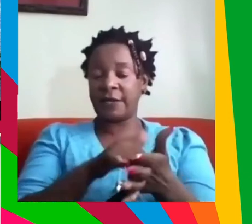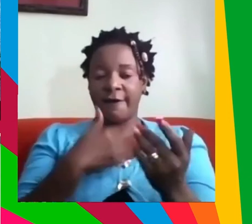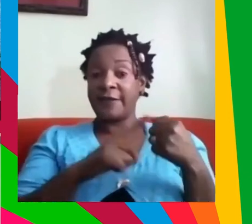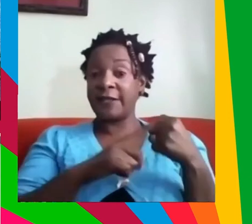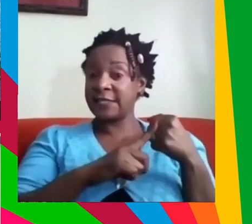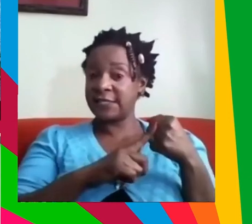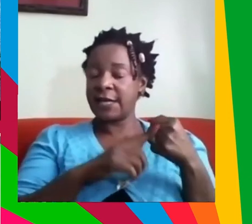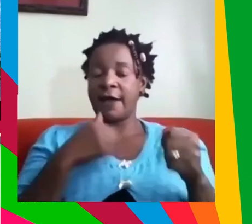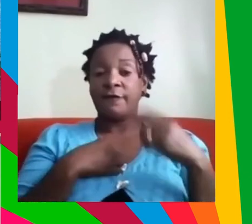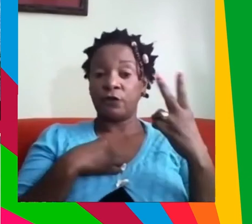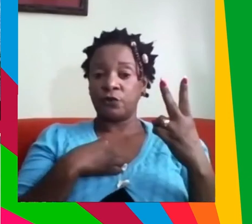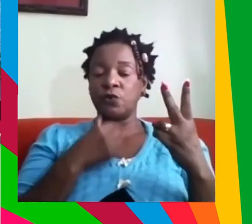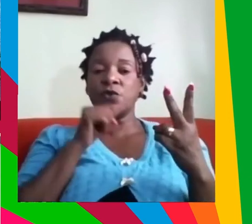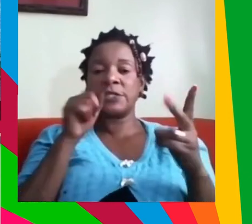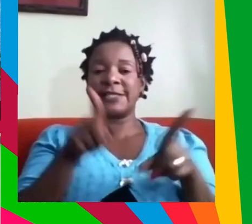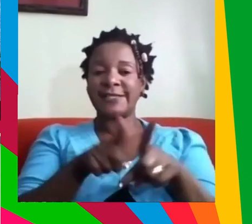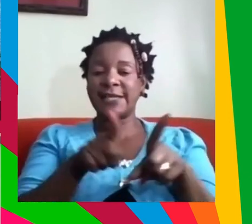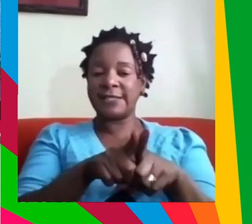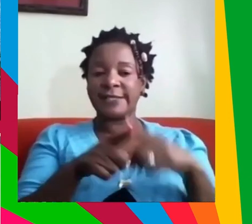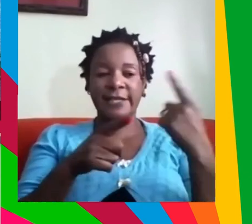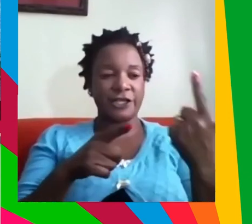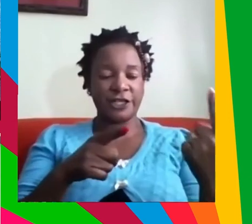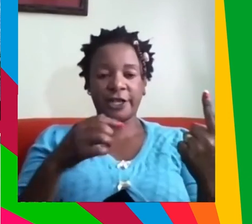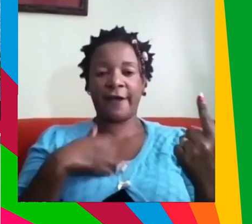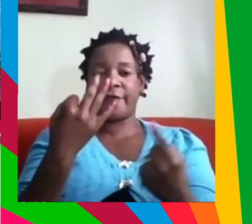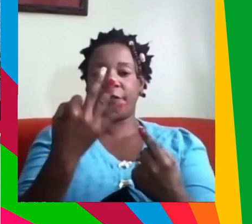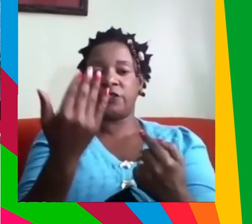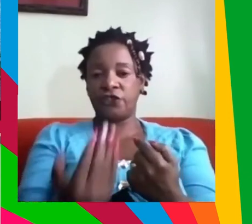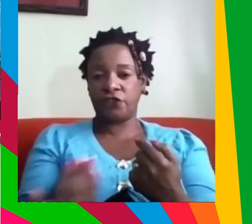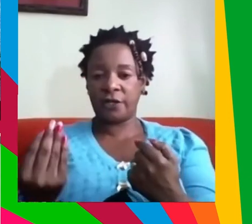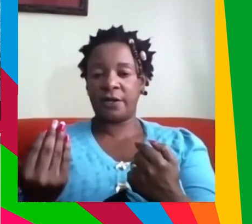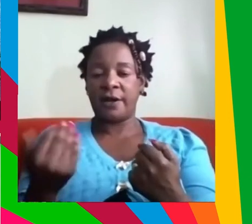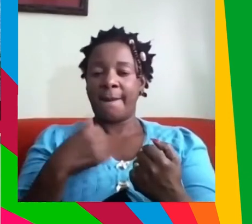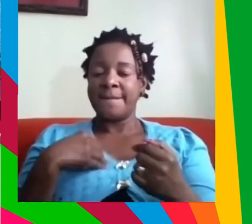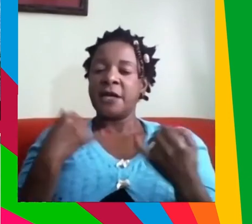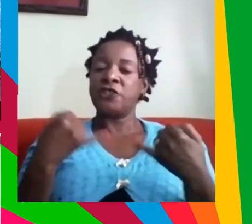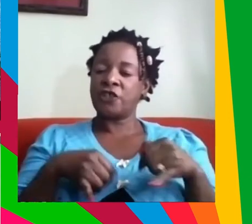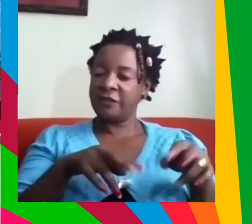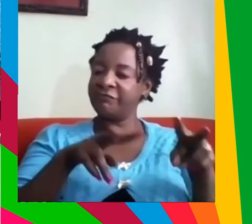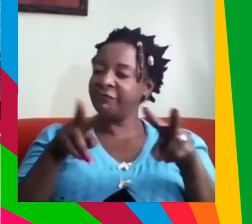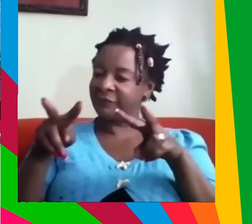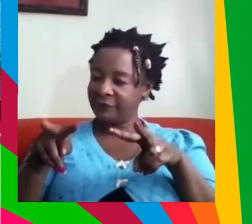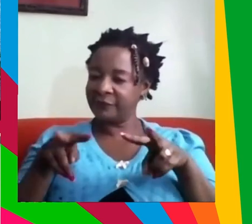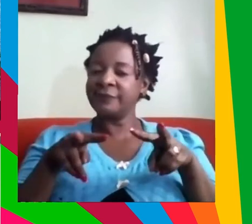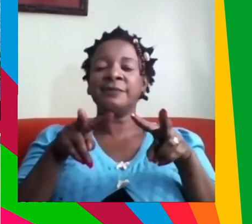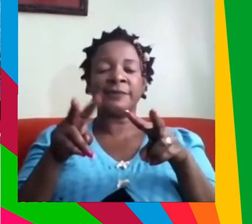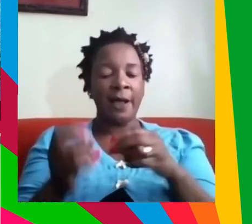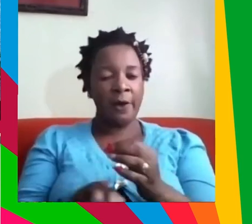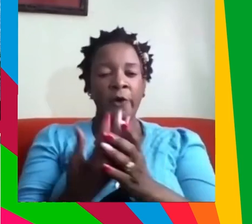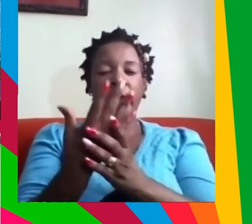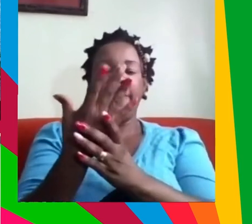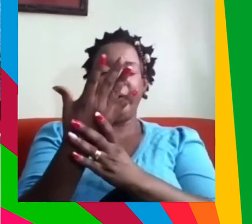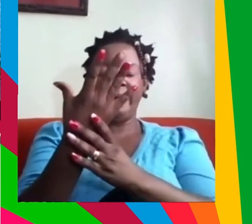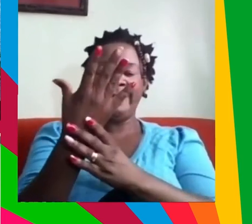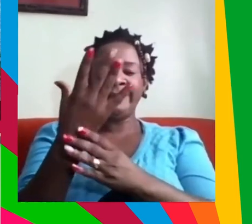2 sisters, each has 3 kids. And I kind of look at them in the world that they're kind of growing into, you know, they're